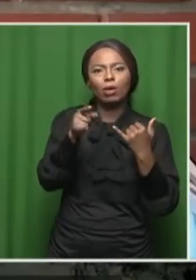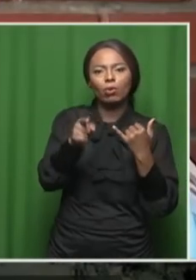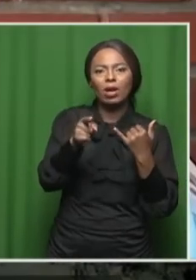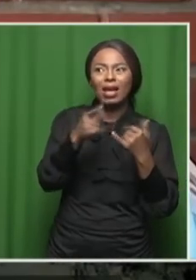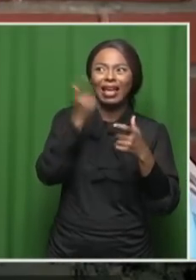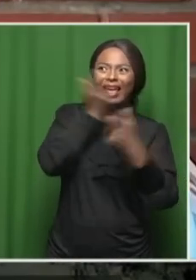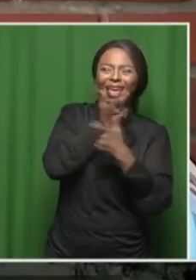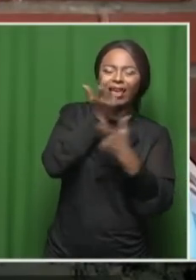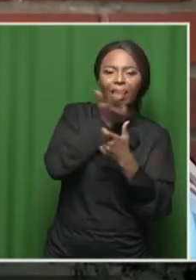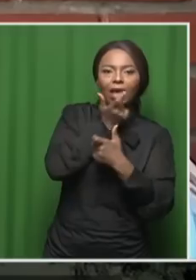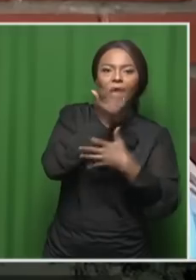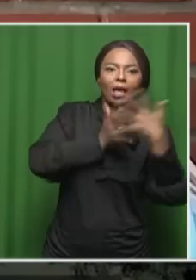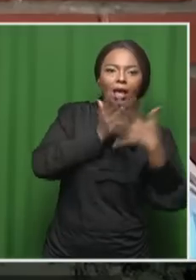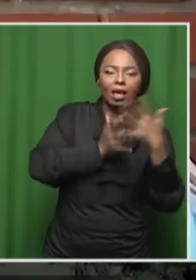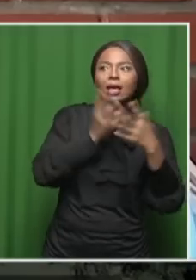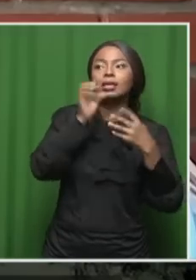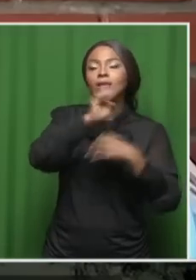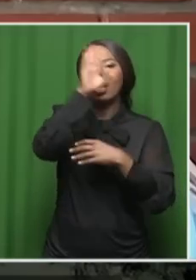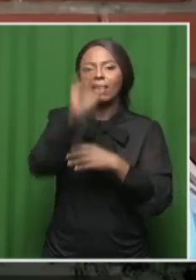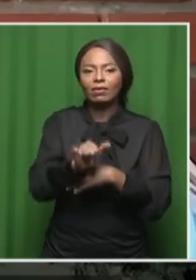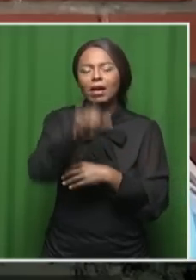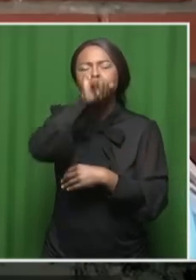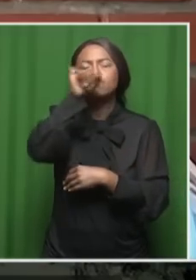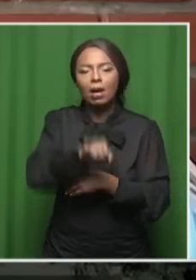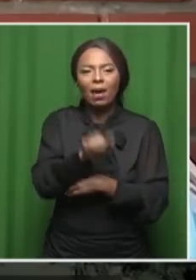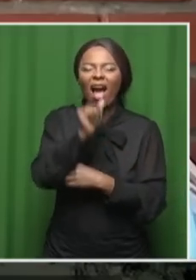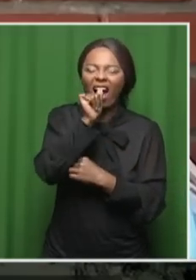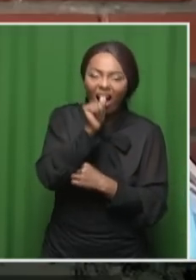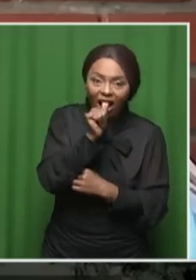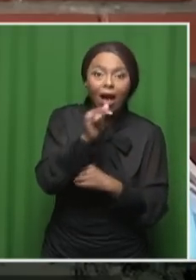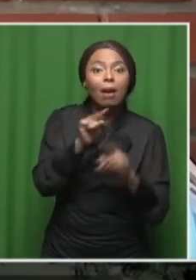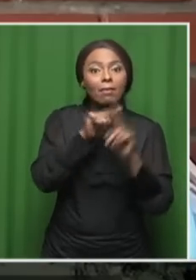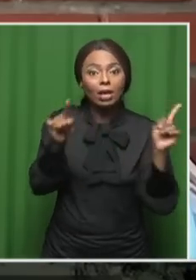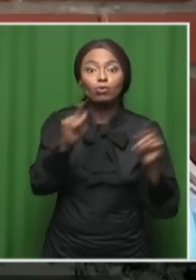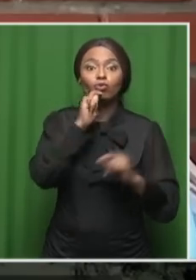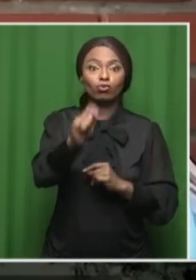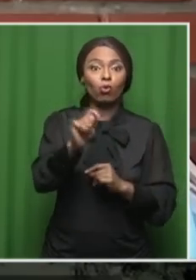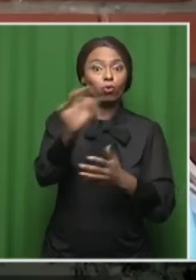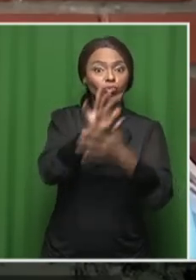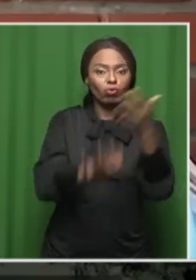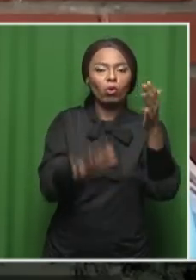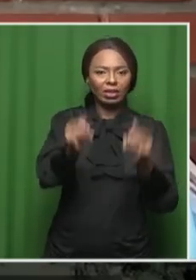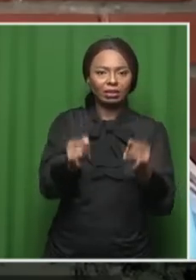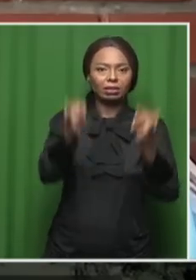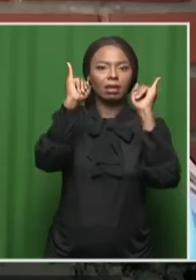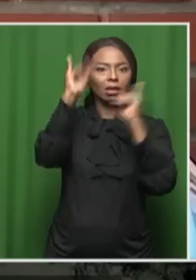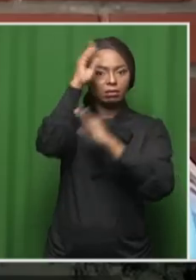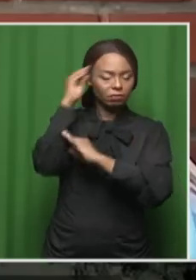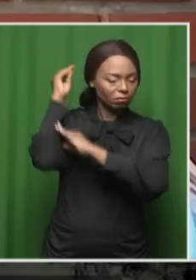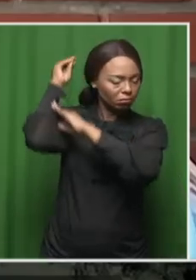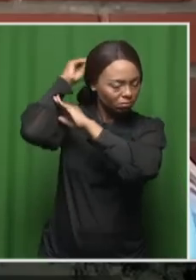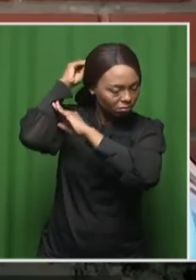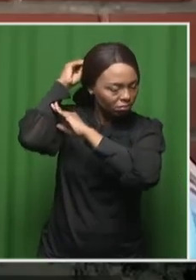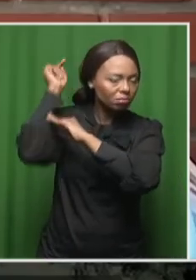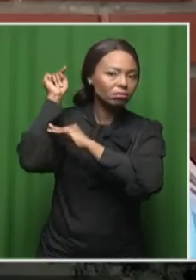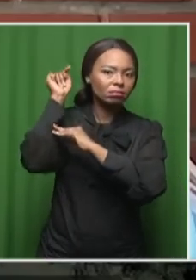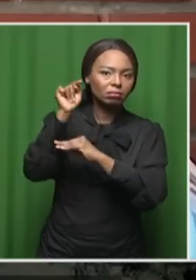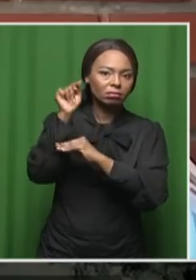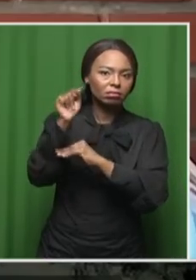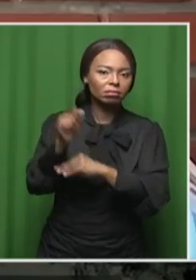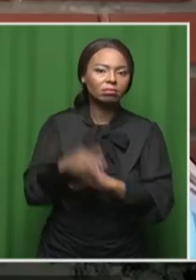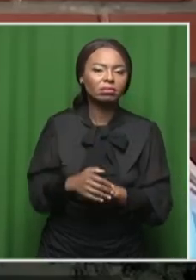about how South Africans love peanut butter, but this is a very serious issue to have higher than